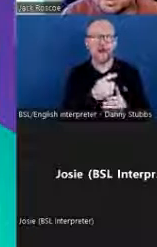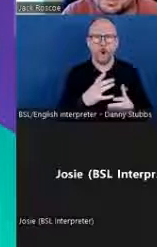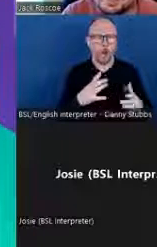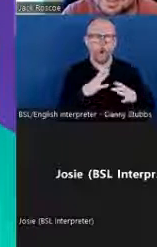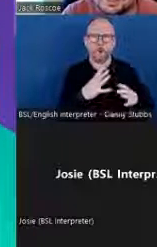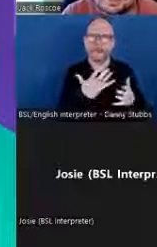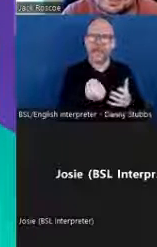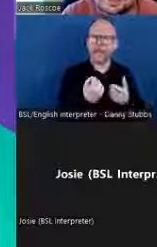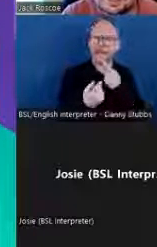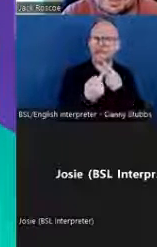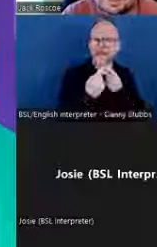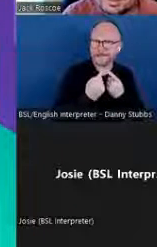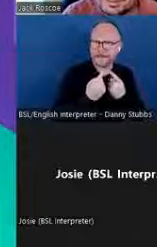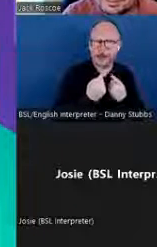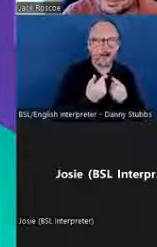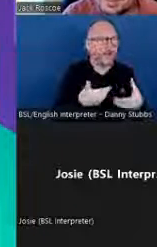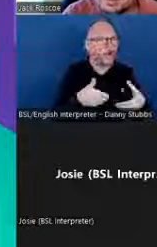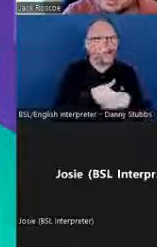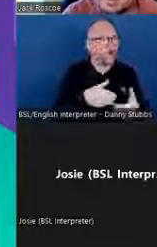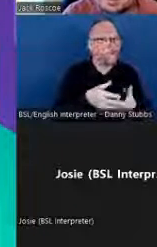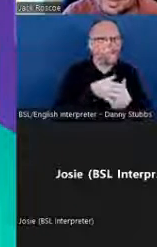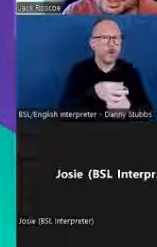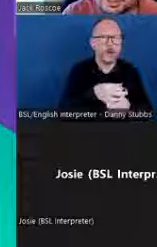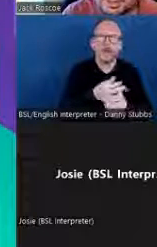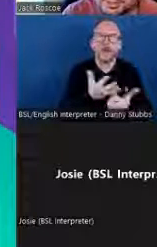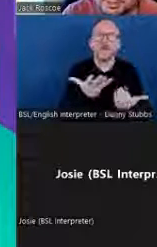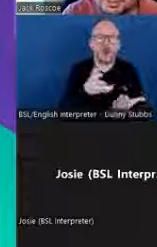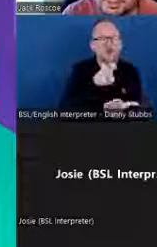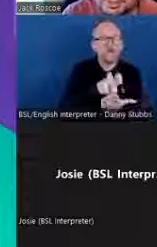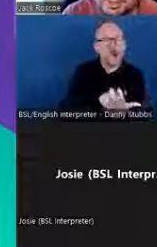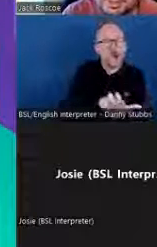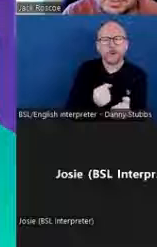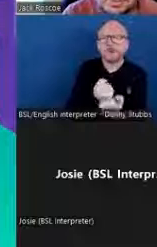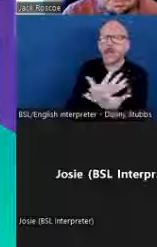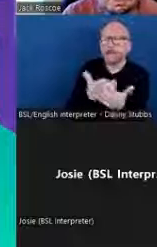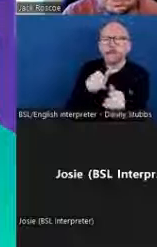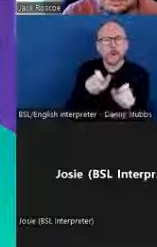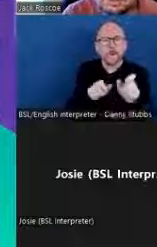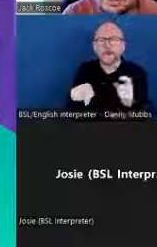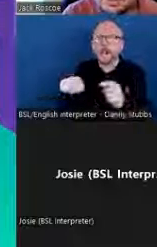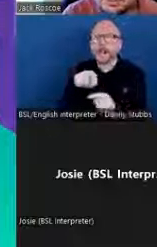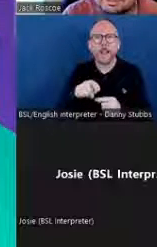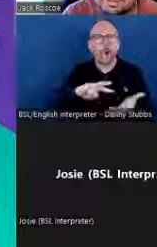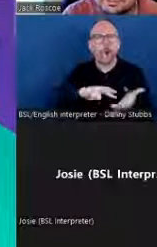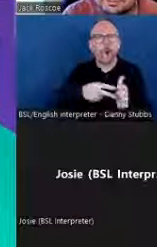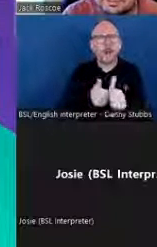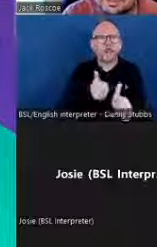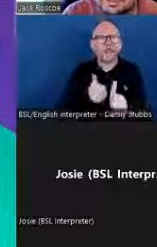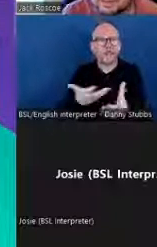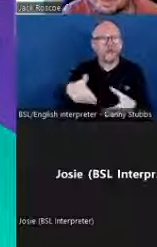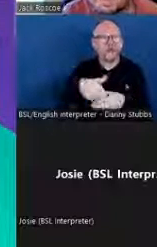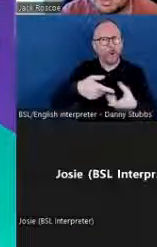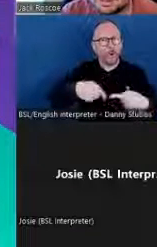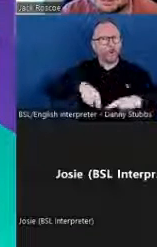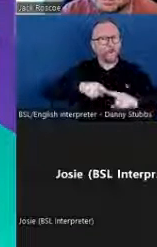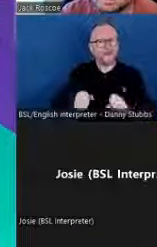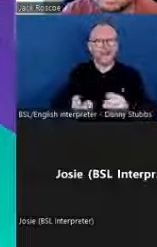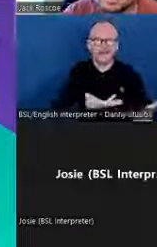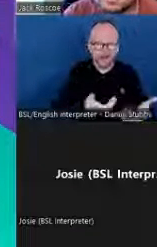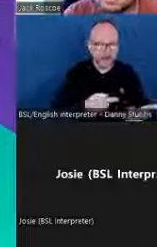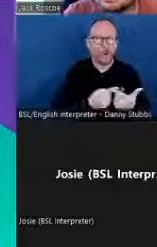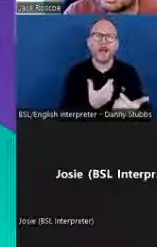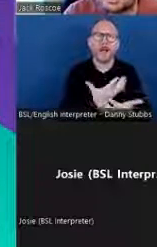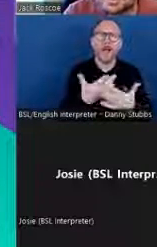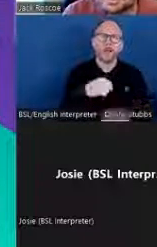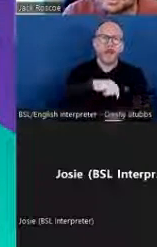data might include things like records of how many people and organisations were involved in the delivery, how many hours were spent